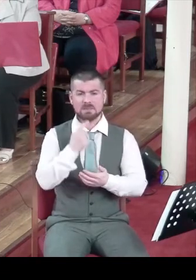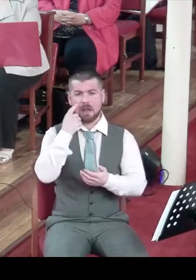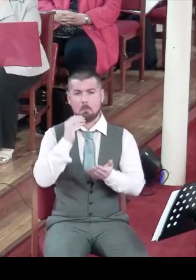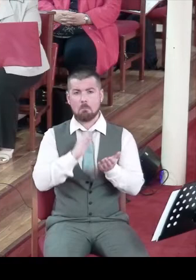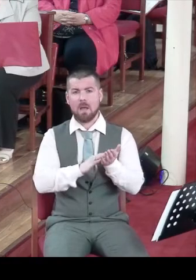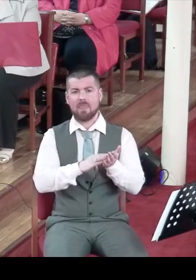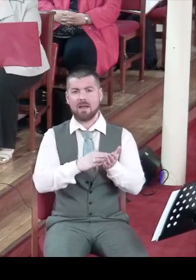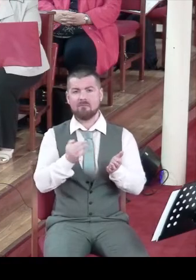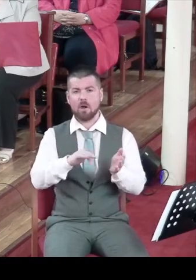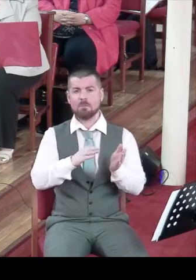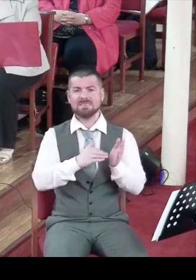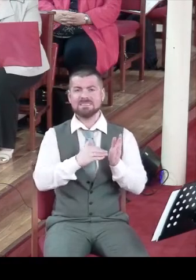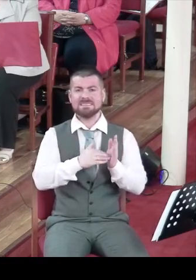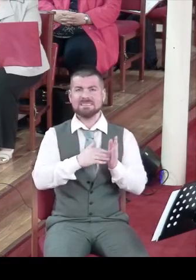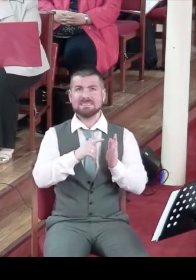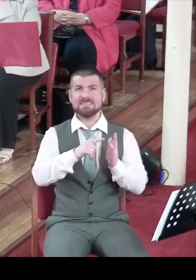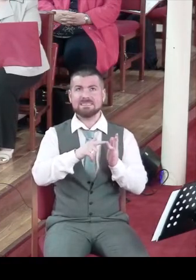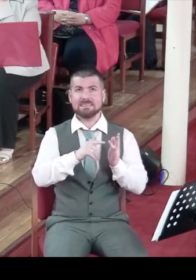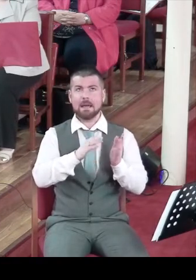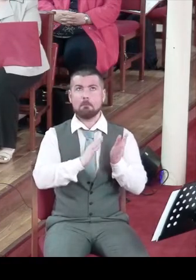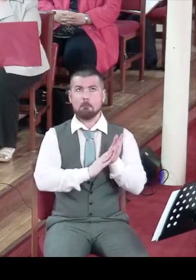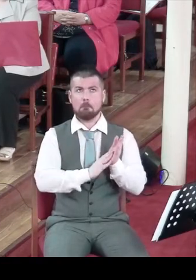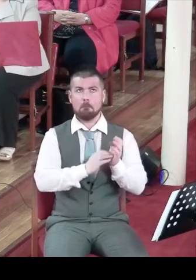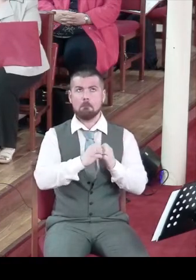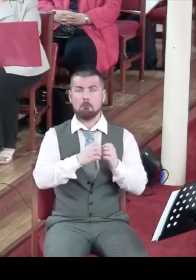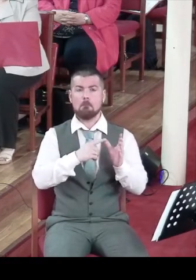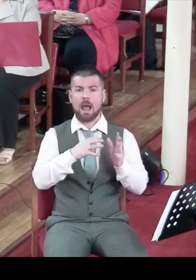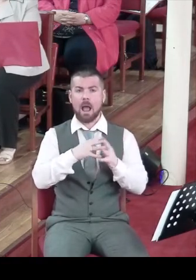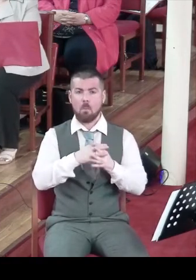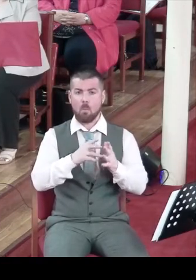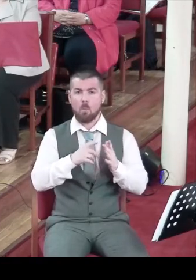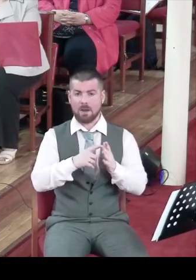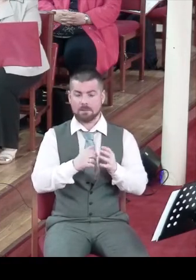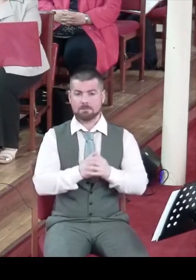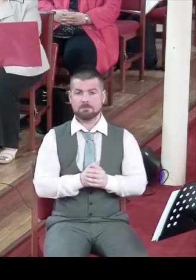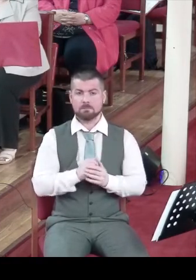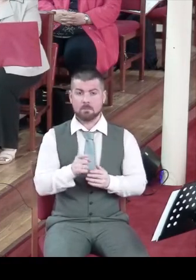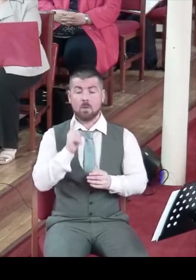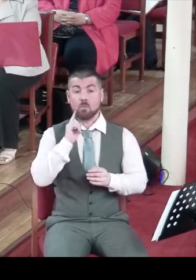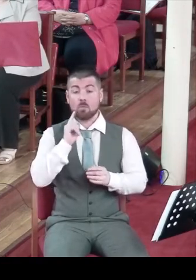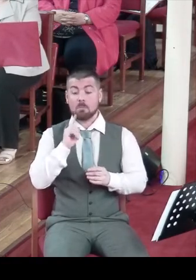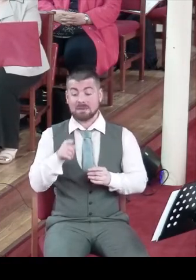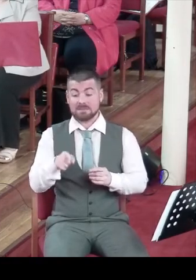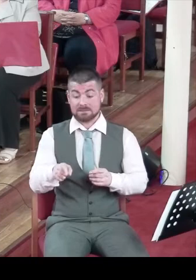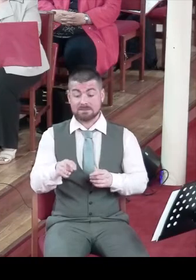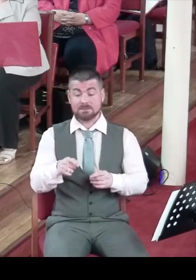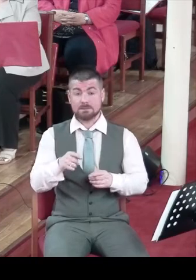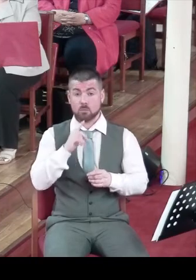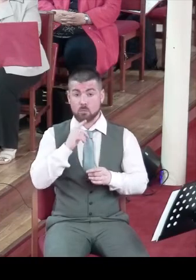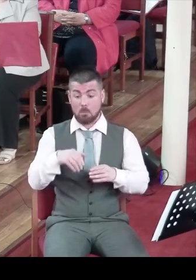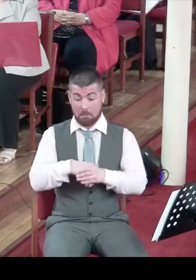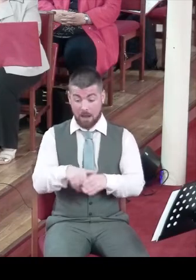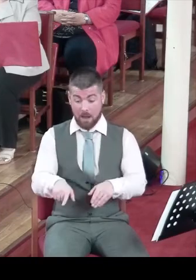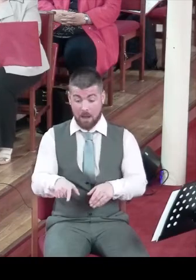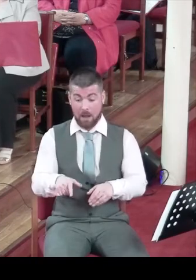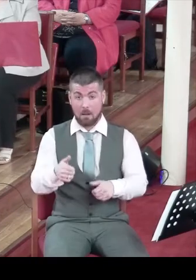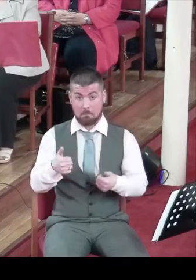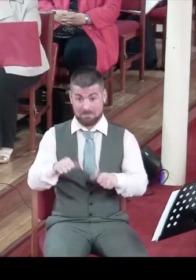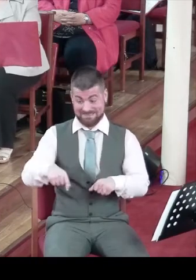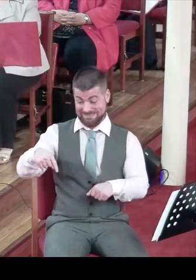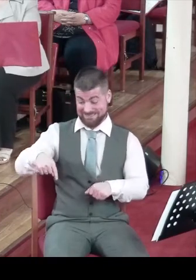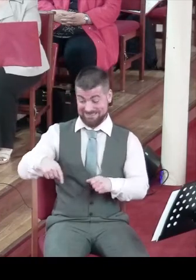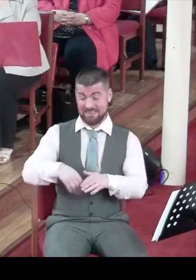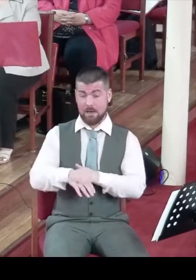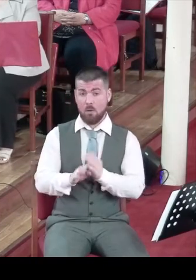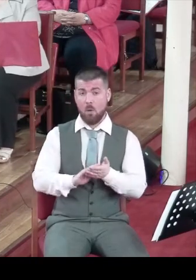actually, the lady who is involved with that in Zambia was here in our hall. I